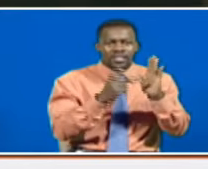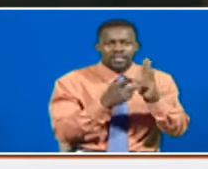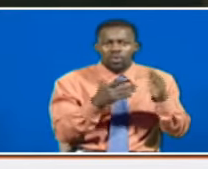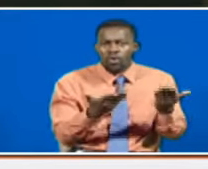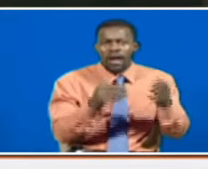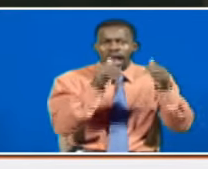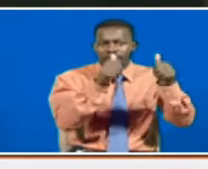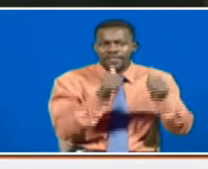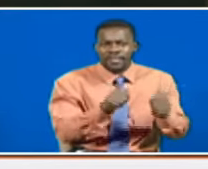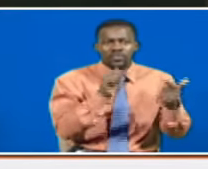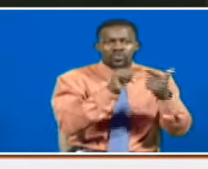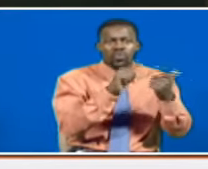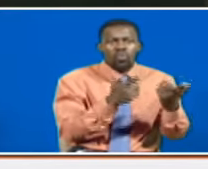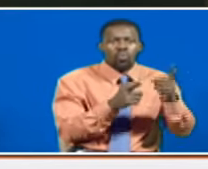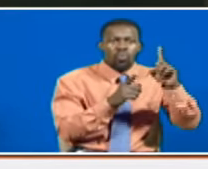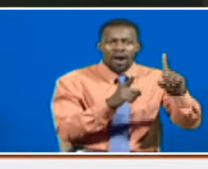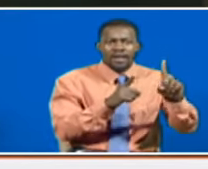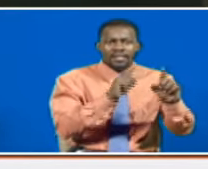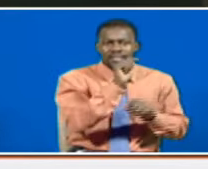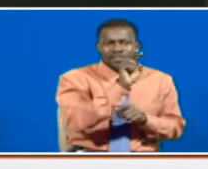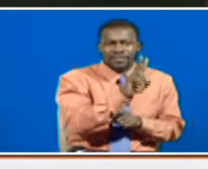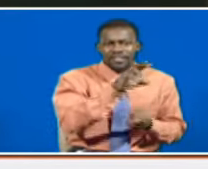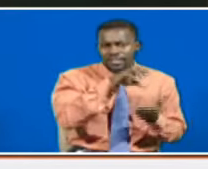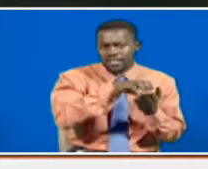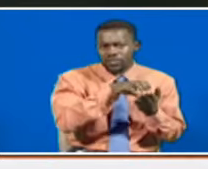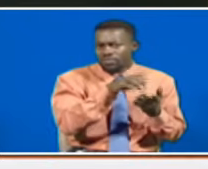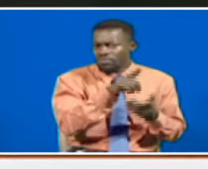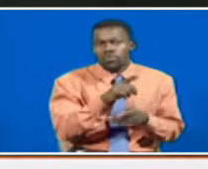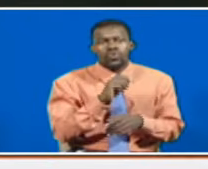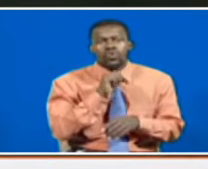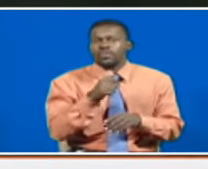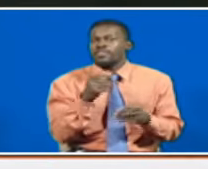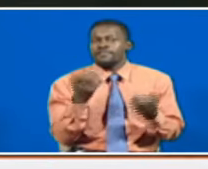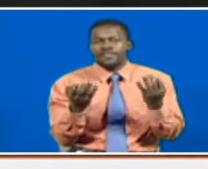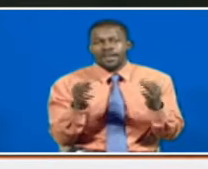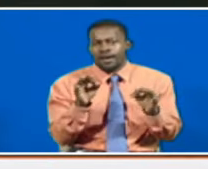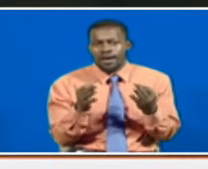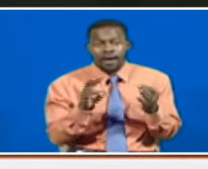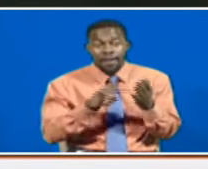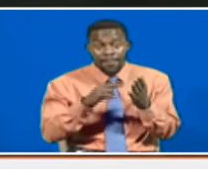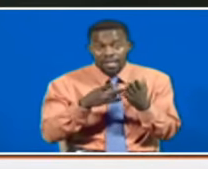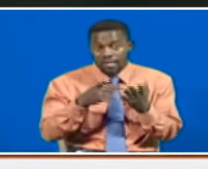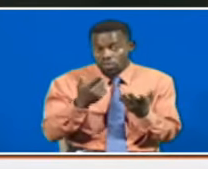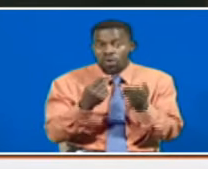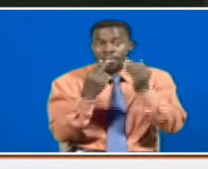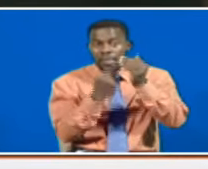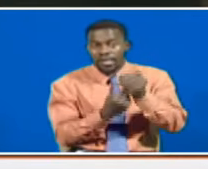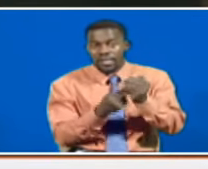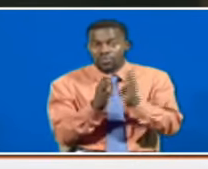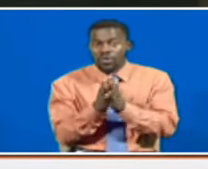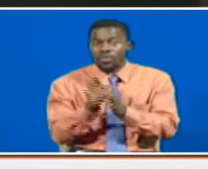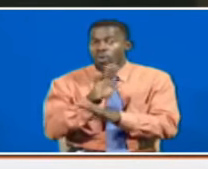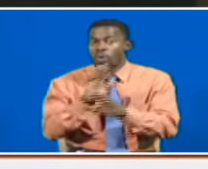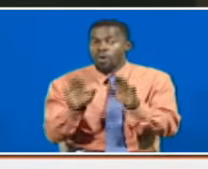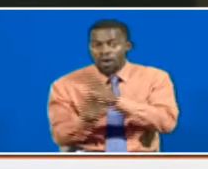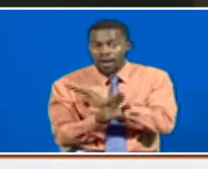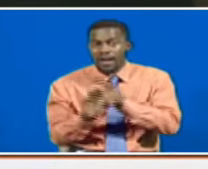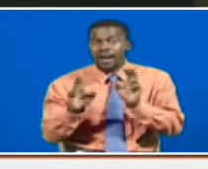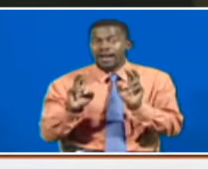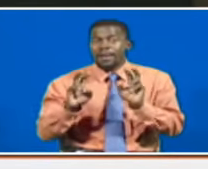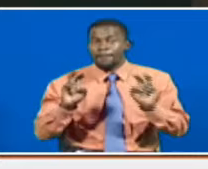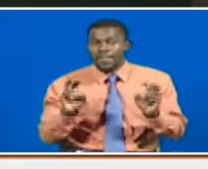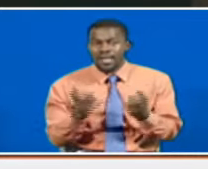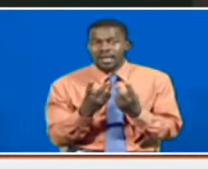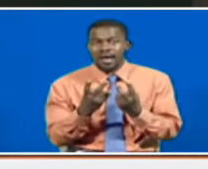purposes of its own advertisement. And that is an area where we are actually in partnership with our Media Owners Association, as well as